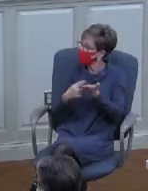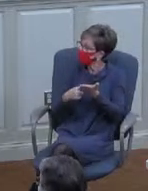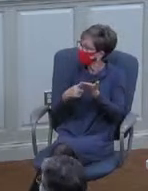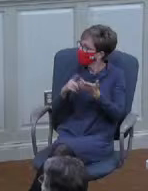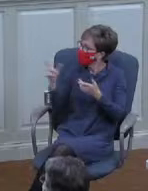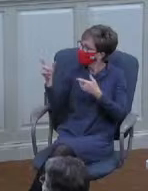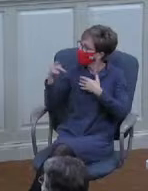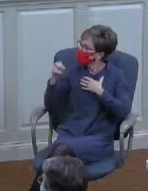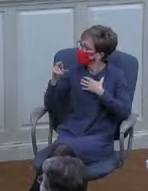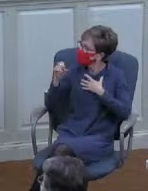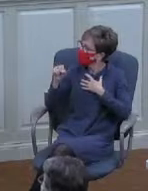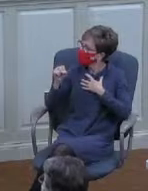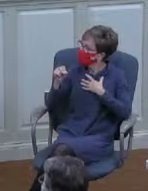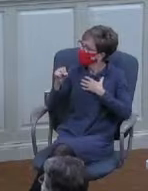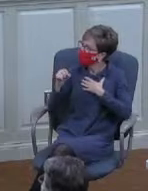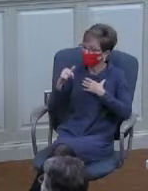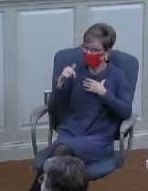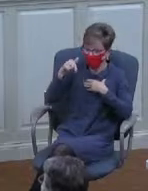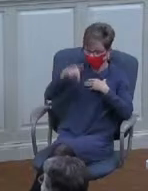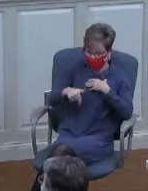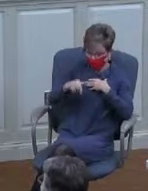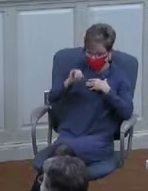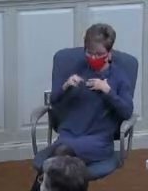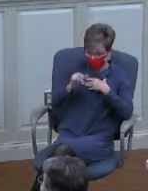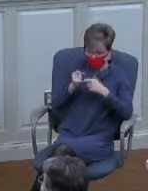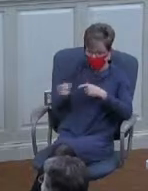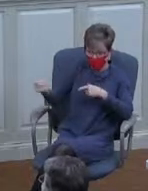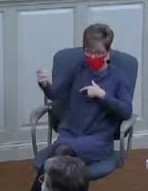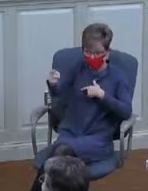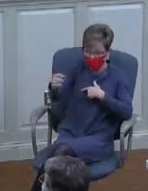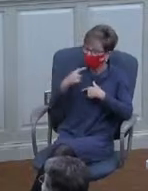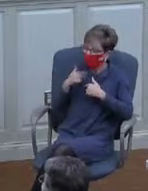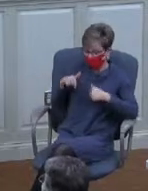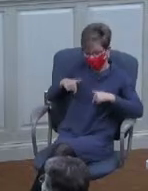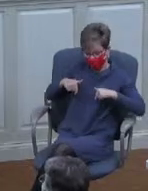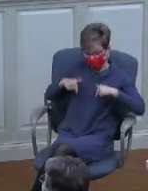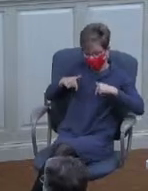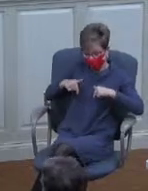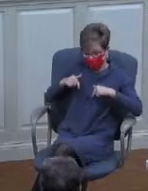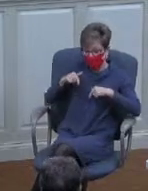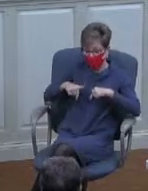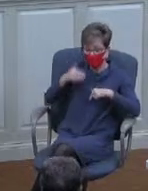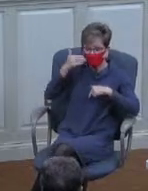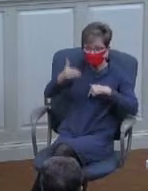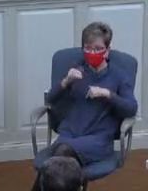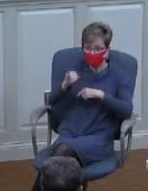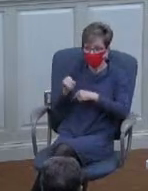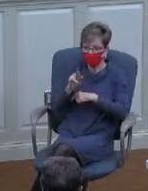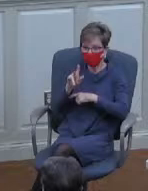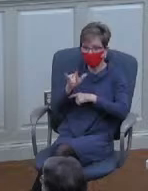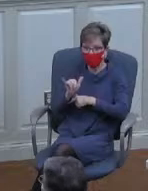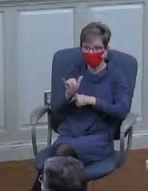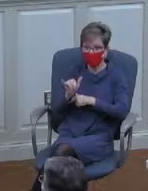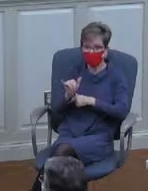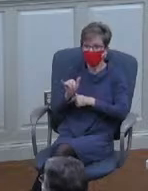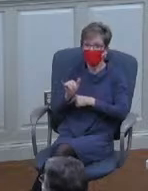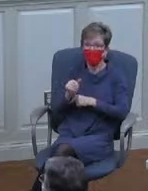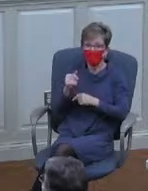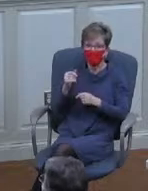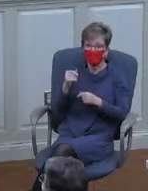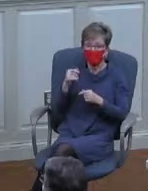July, future July. this coming July, this Thank you. bridge right here. So in that